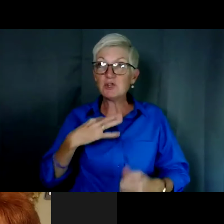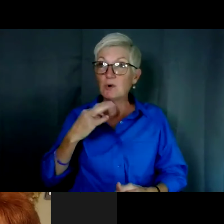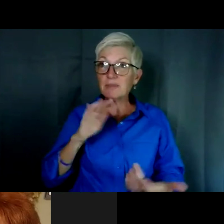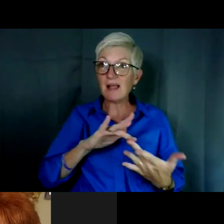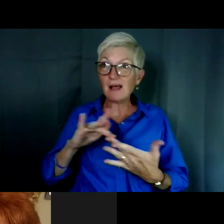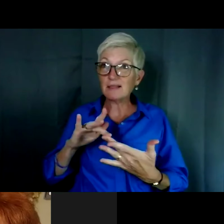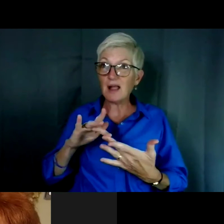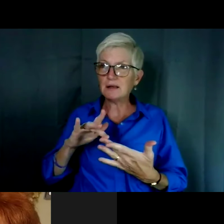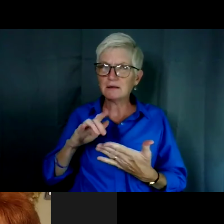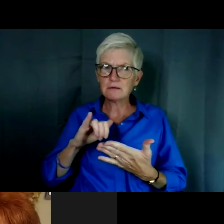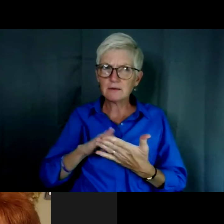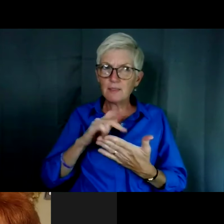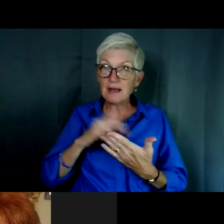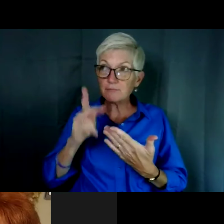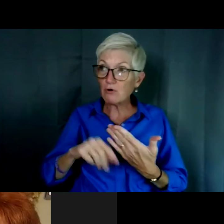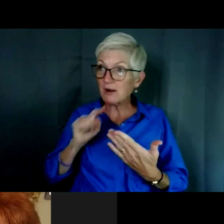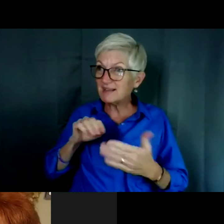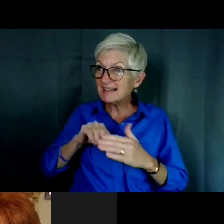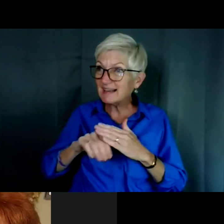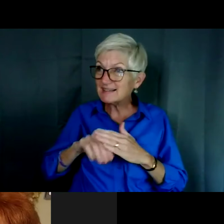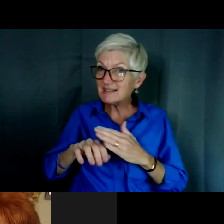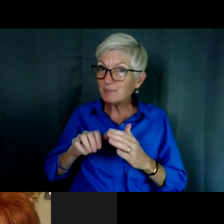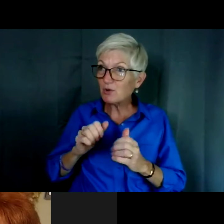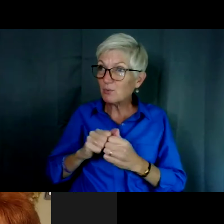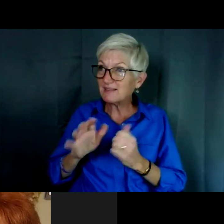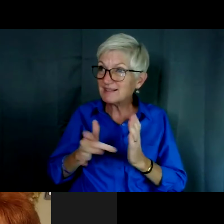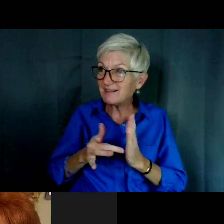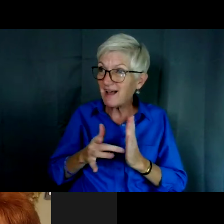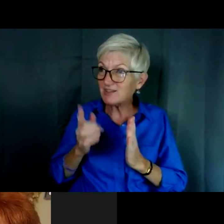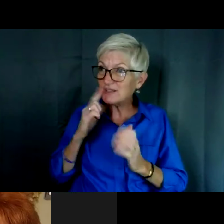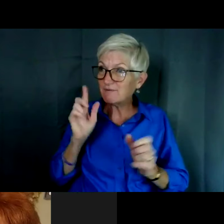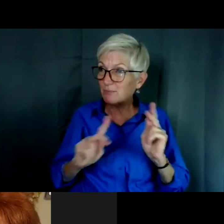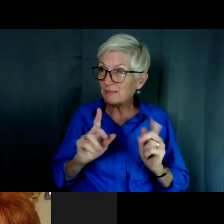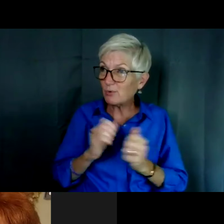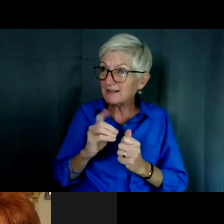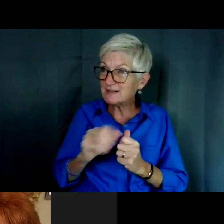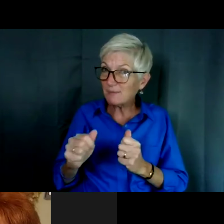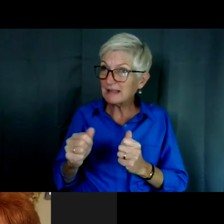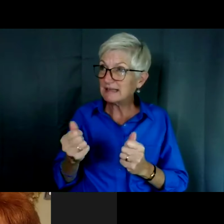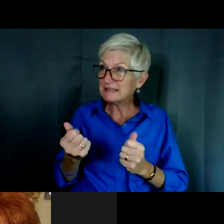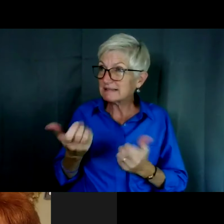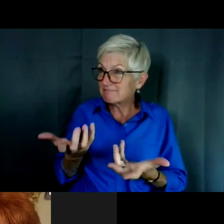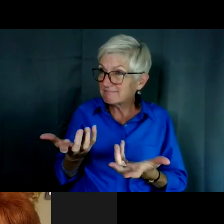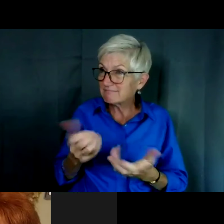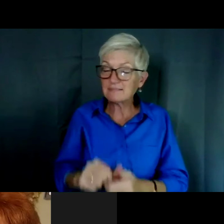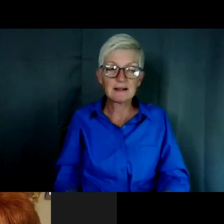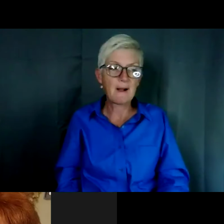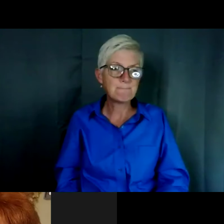using, is it accessible with the technology people with disabilities need to access it?